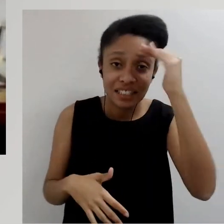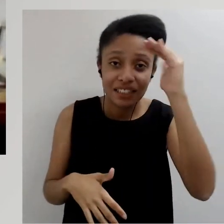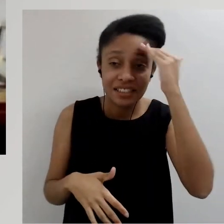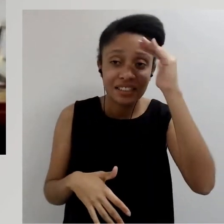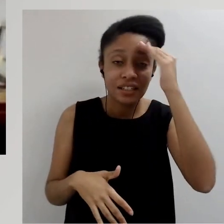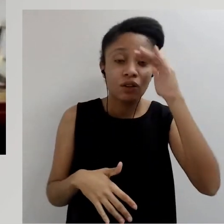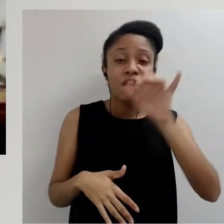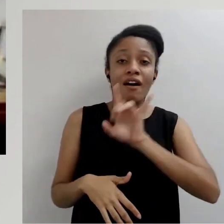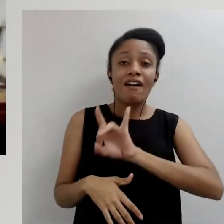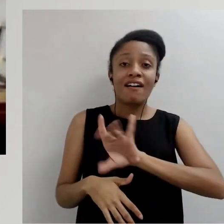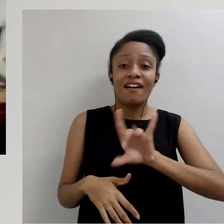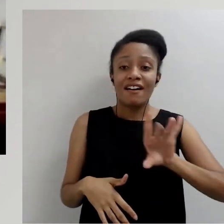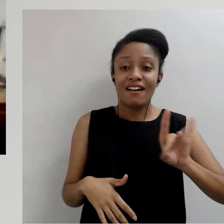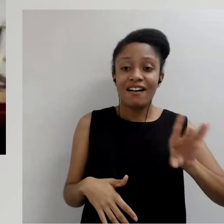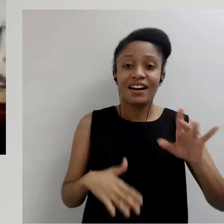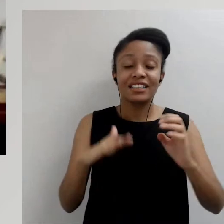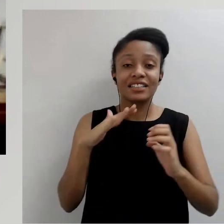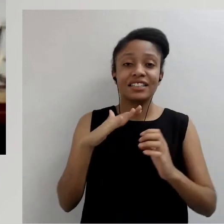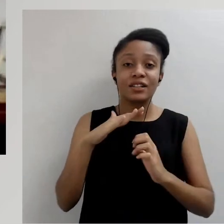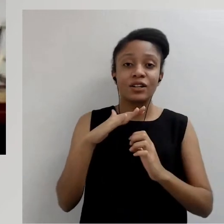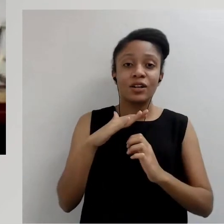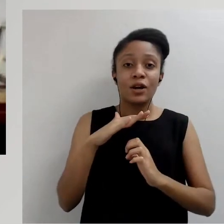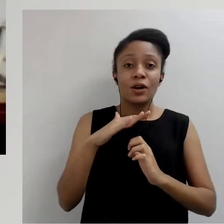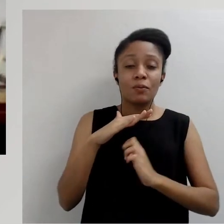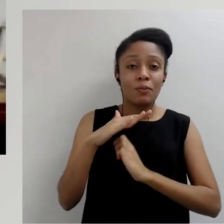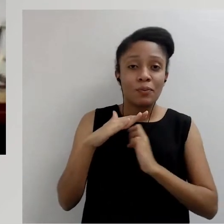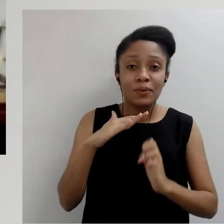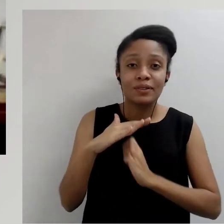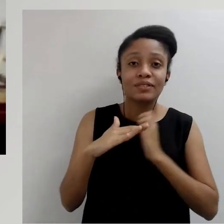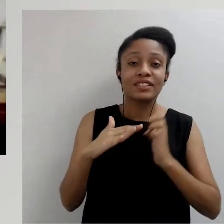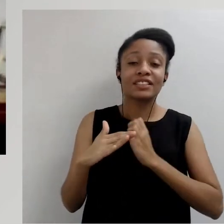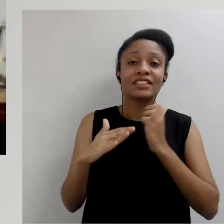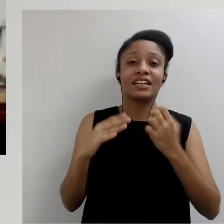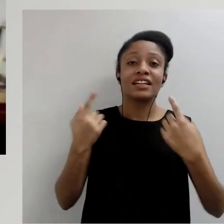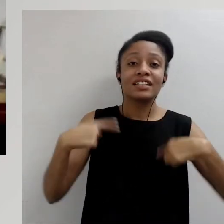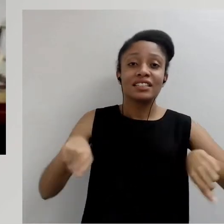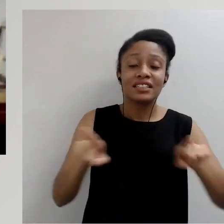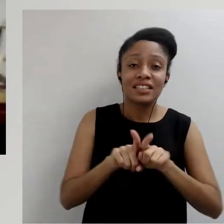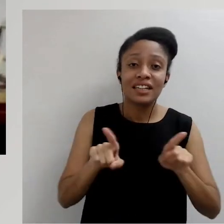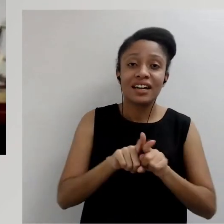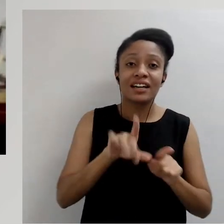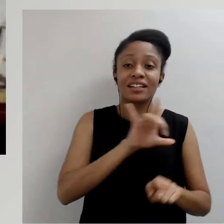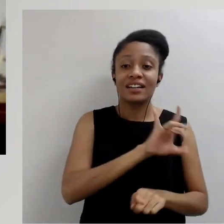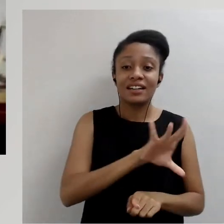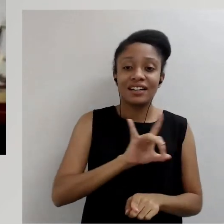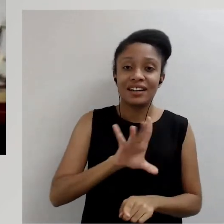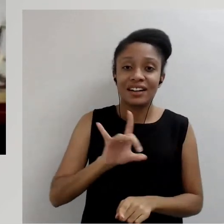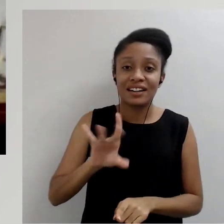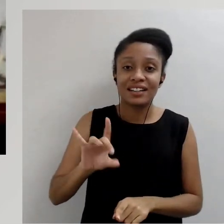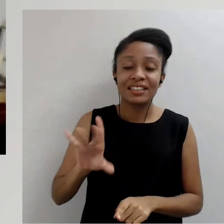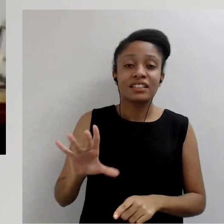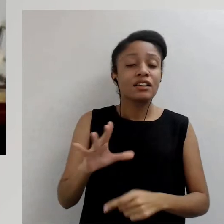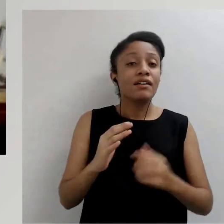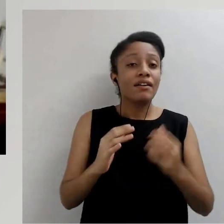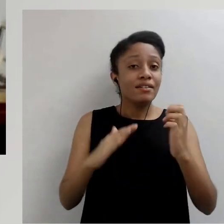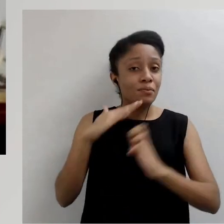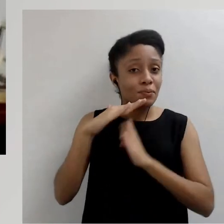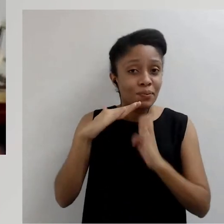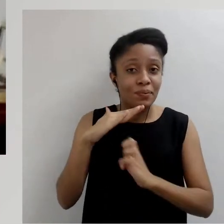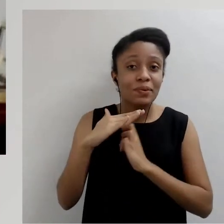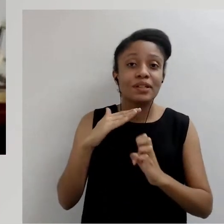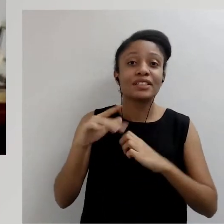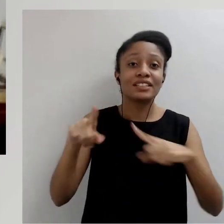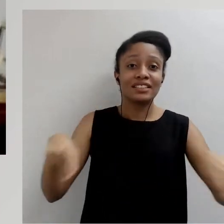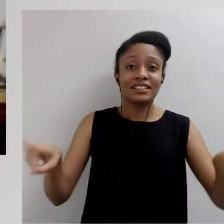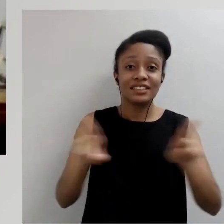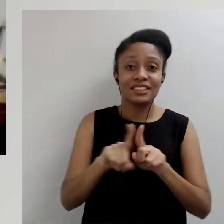And we have to understand that every company in this artificial intelligence interaction, each company